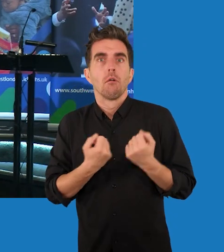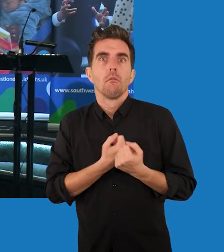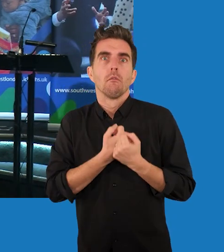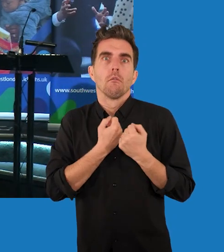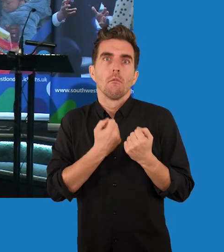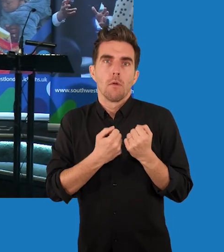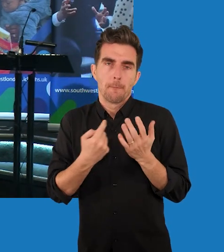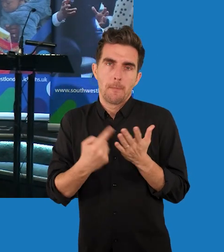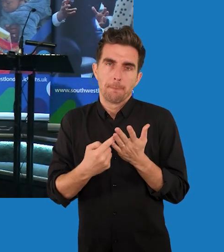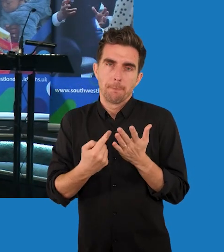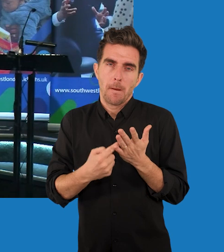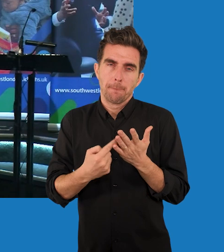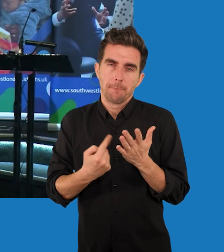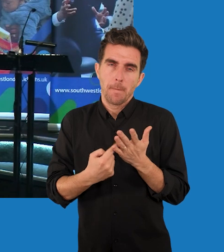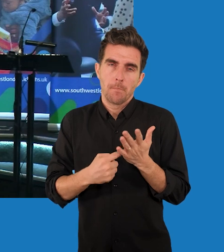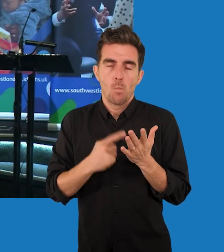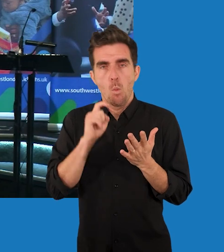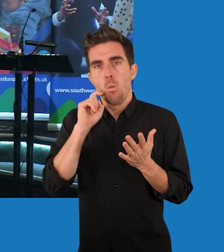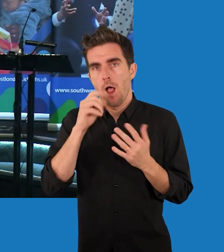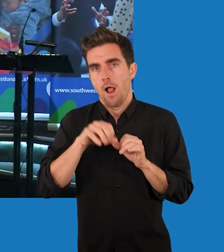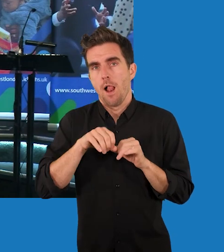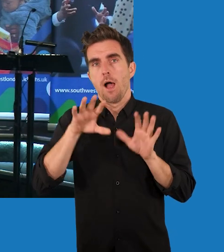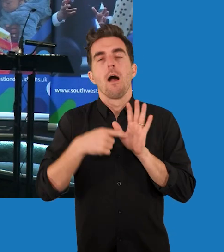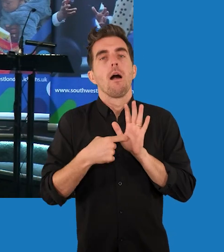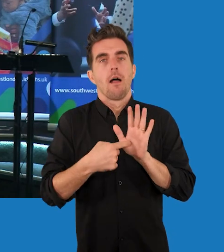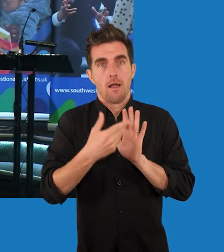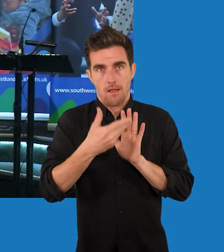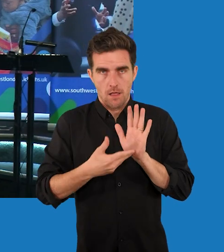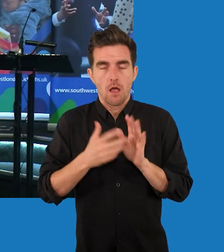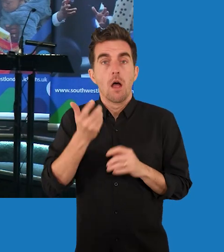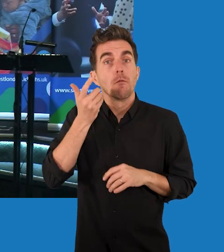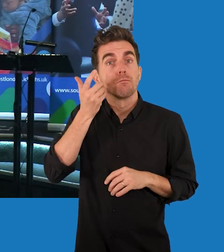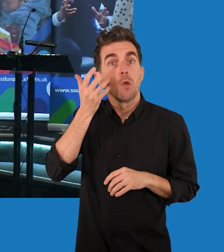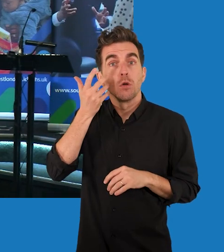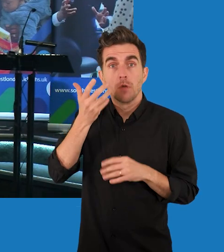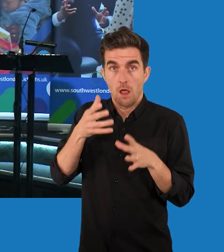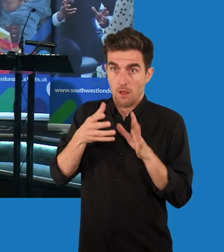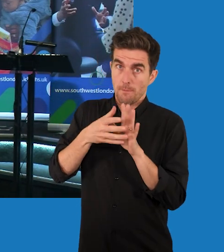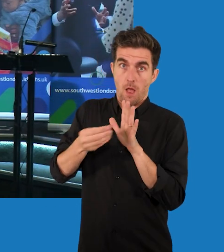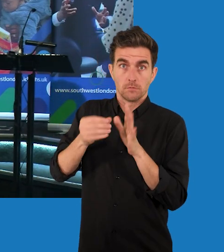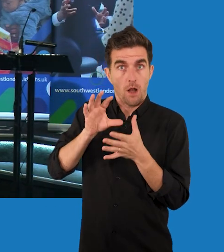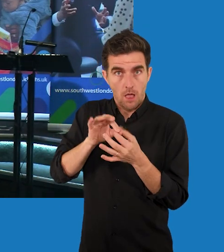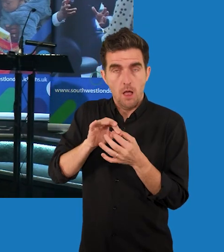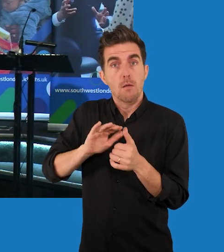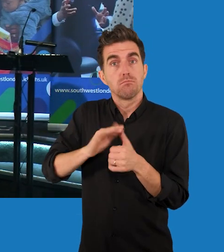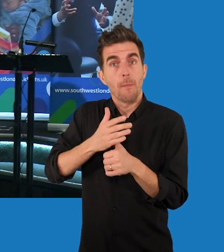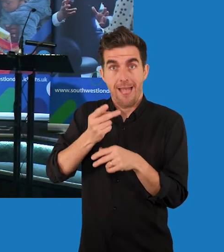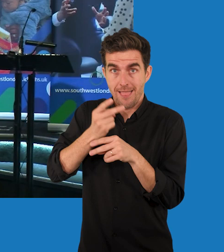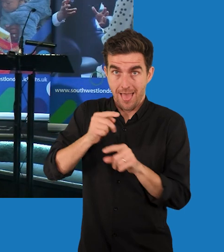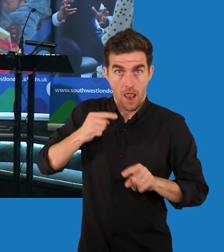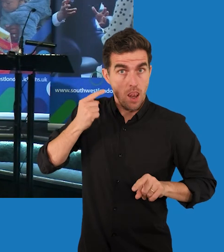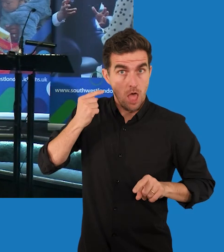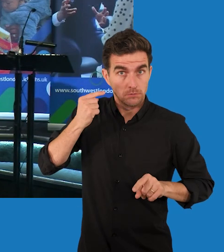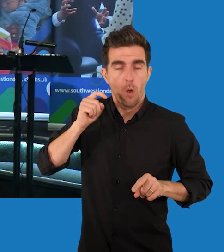very strong recommendation in that report that the future model of primary care in London needs